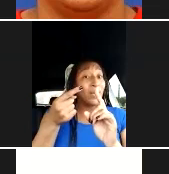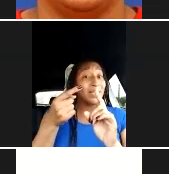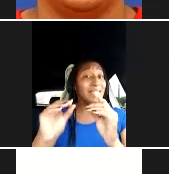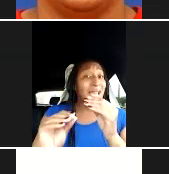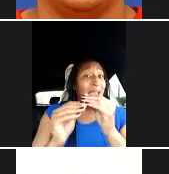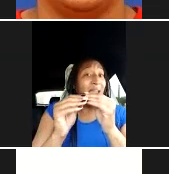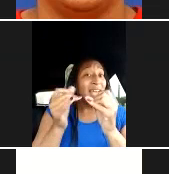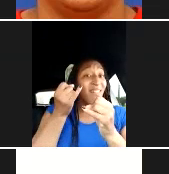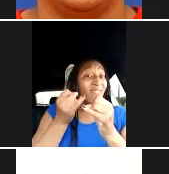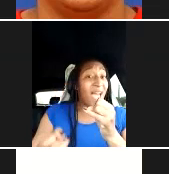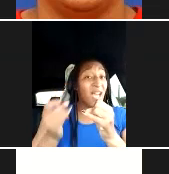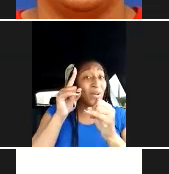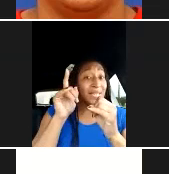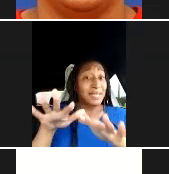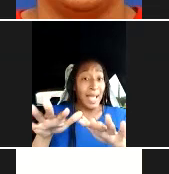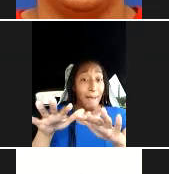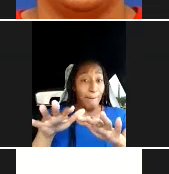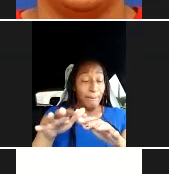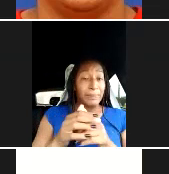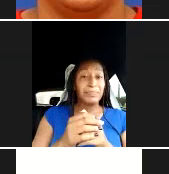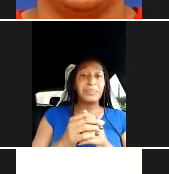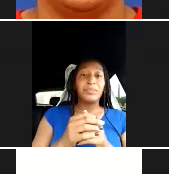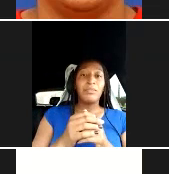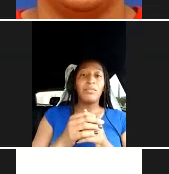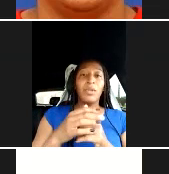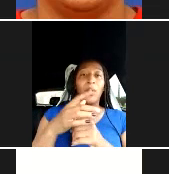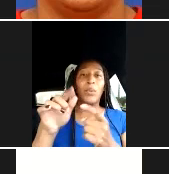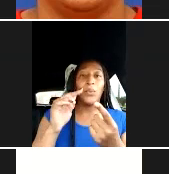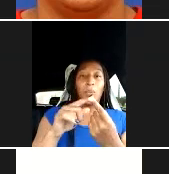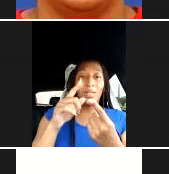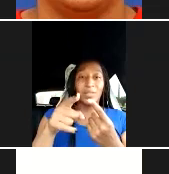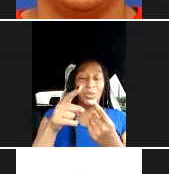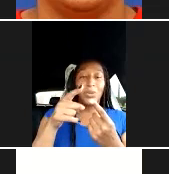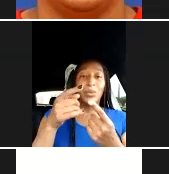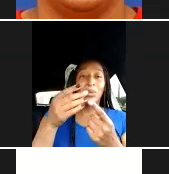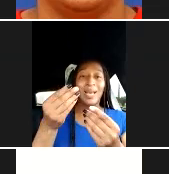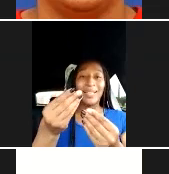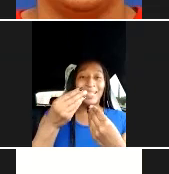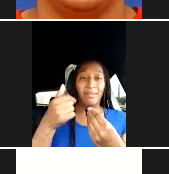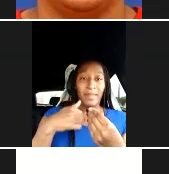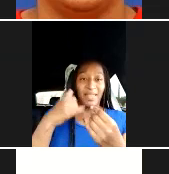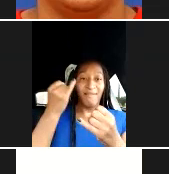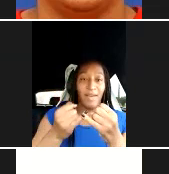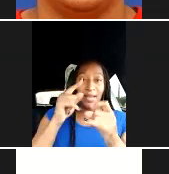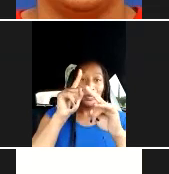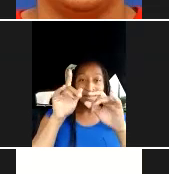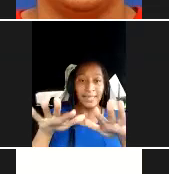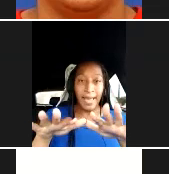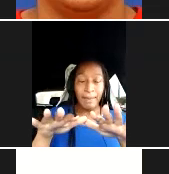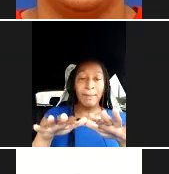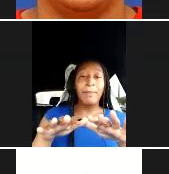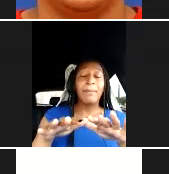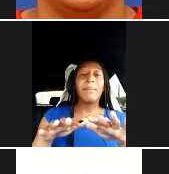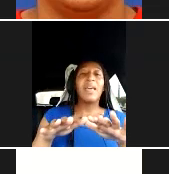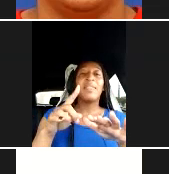in, as I mentioned, a couple of days later, you'll get a score out on Canvas, because I have to get final grades